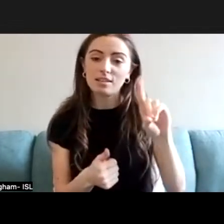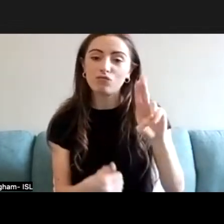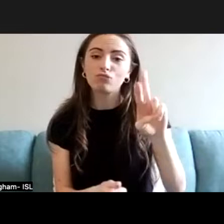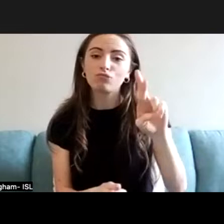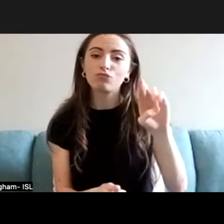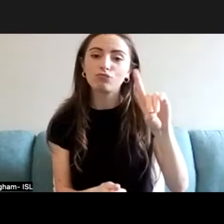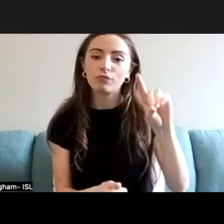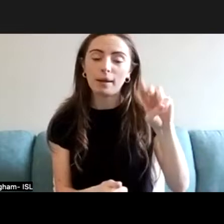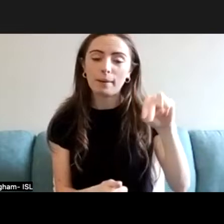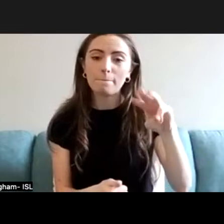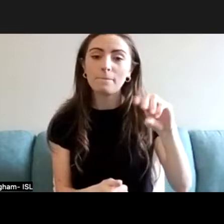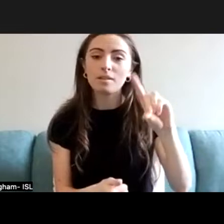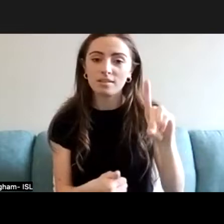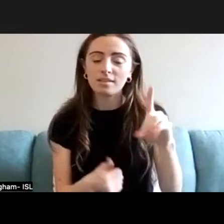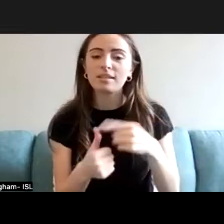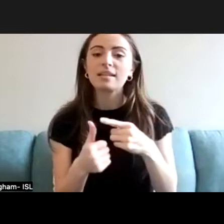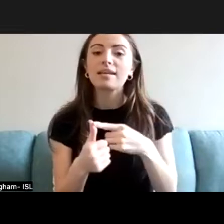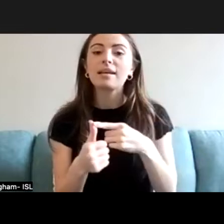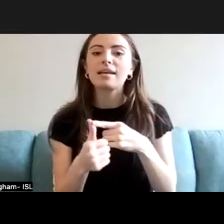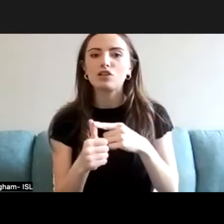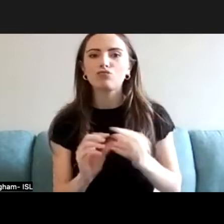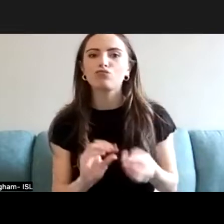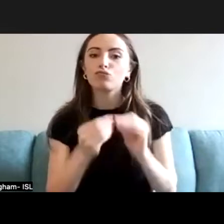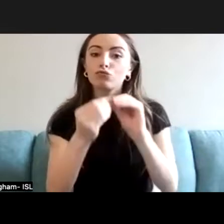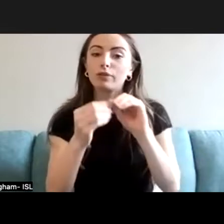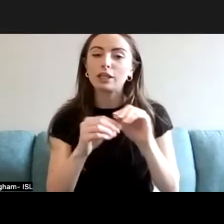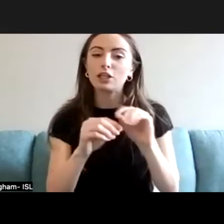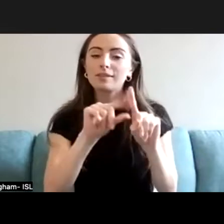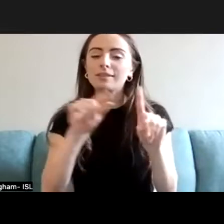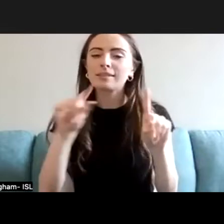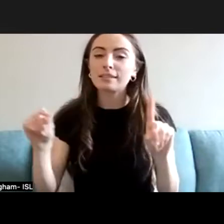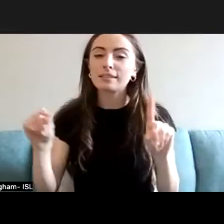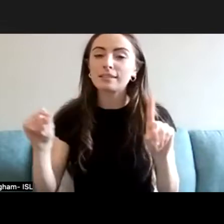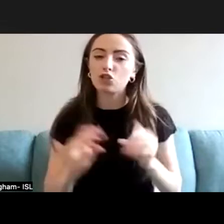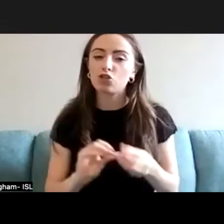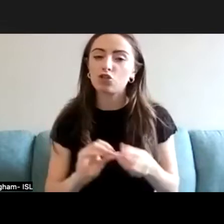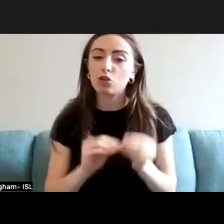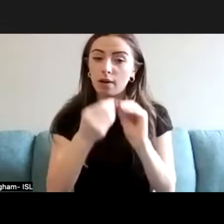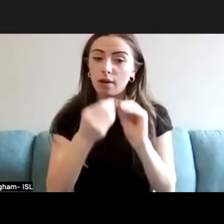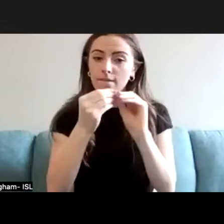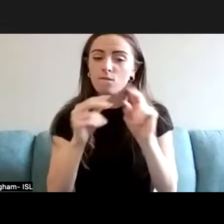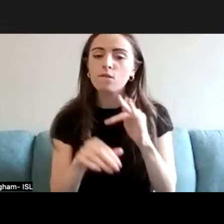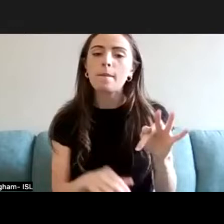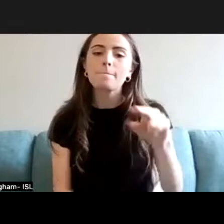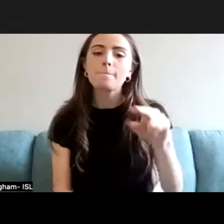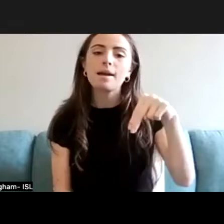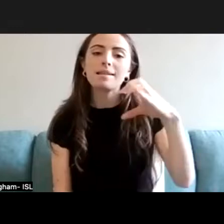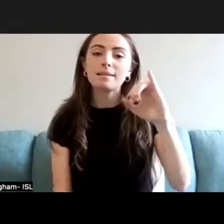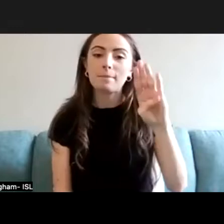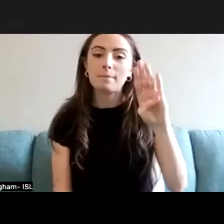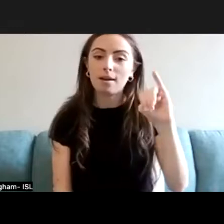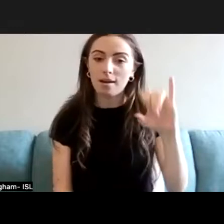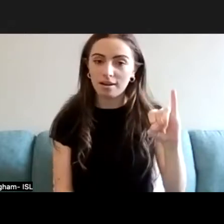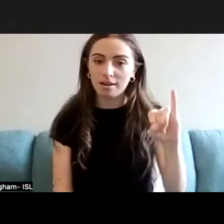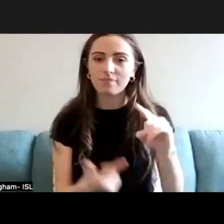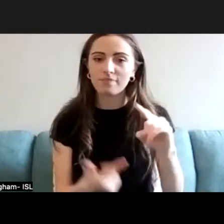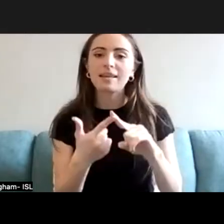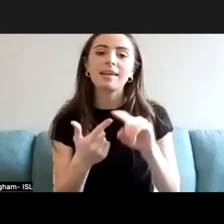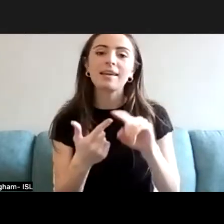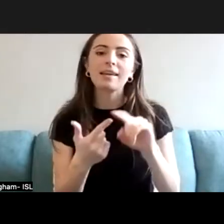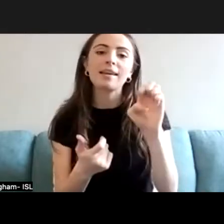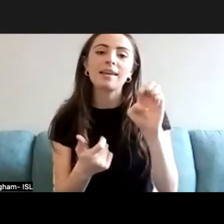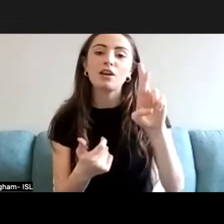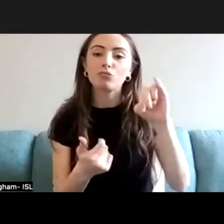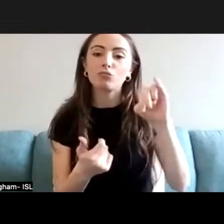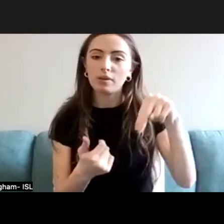the content creator, digital content creator and technology trainer from NCBI. And we have Erin Fox, who is senior client executive